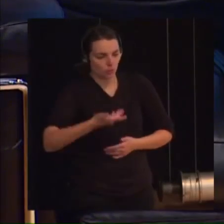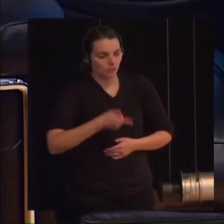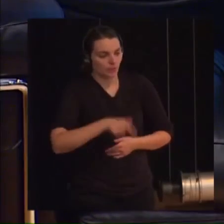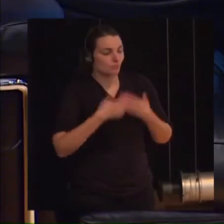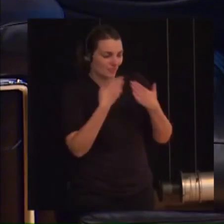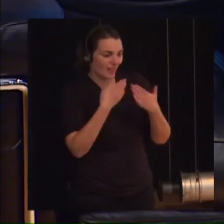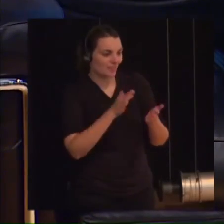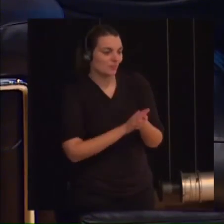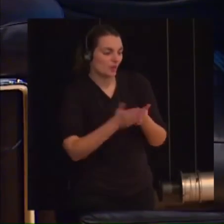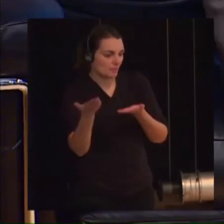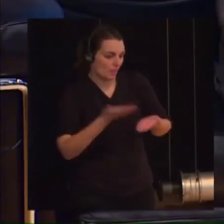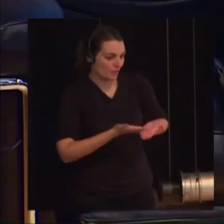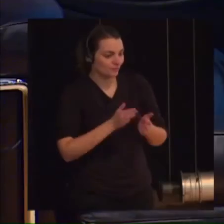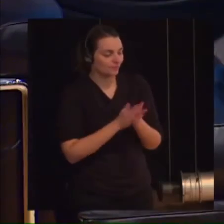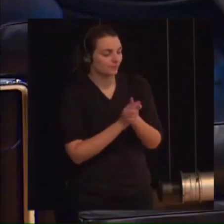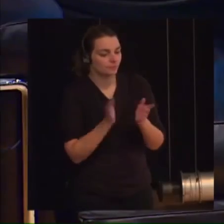gracias por la invitación.